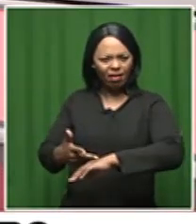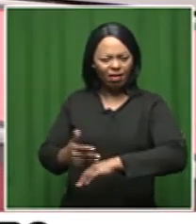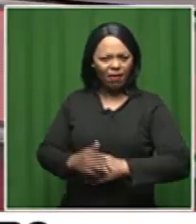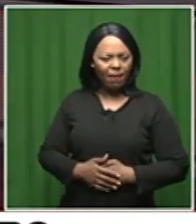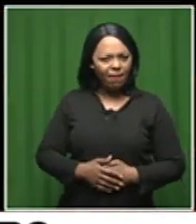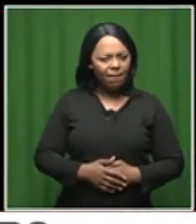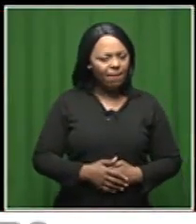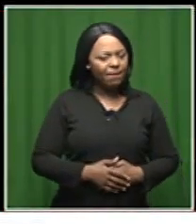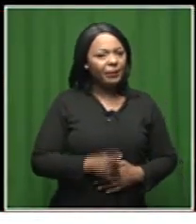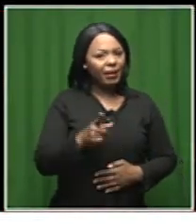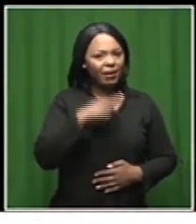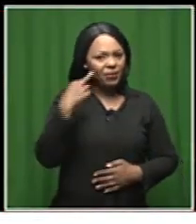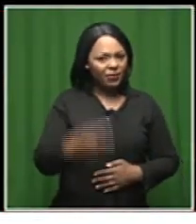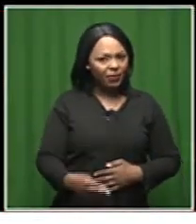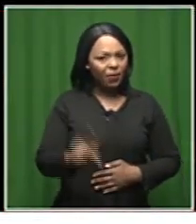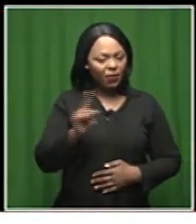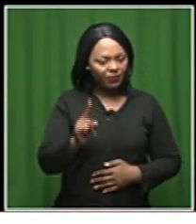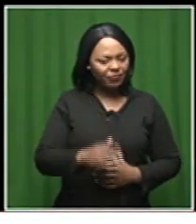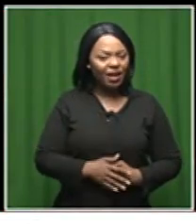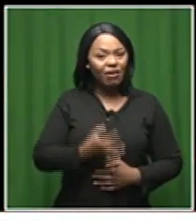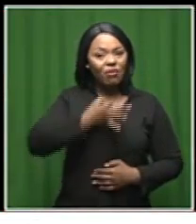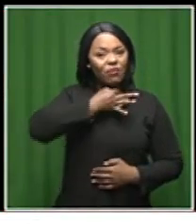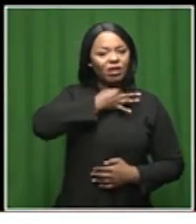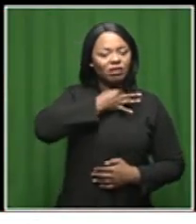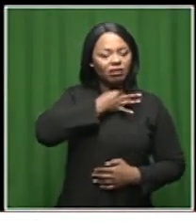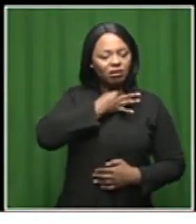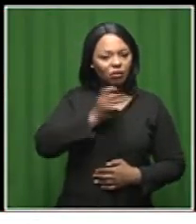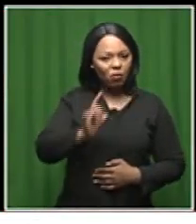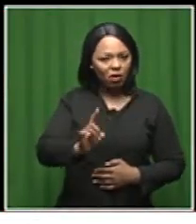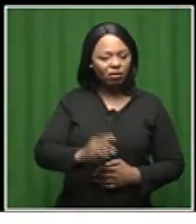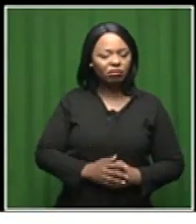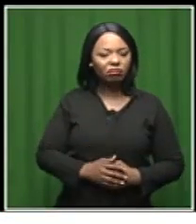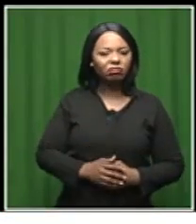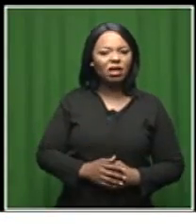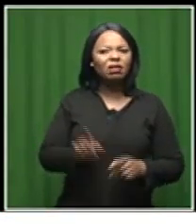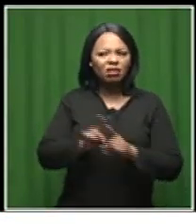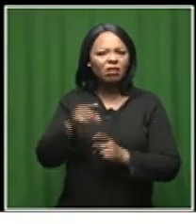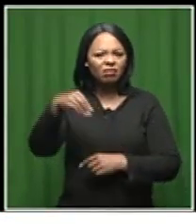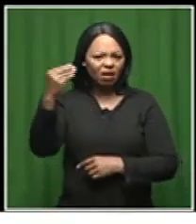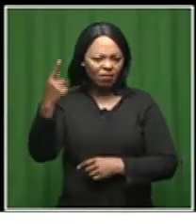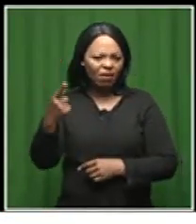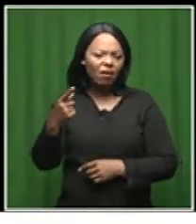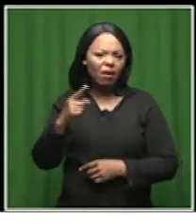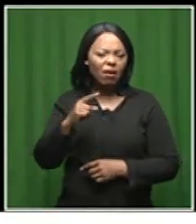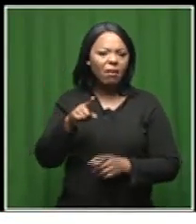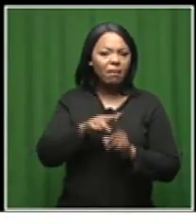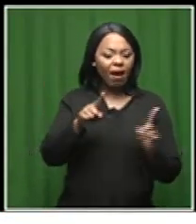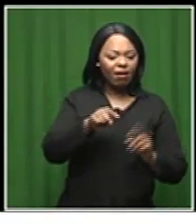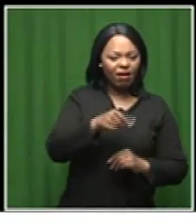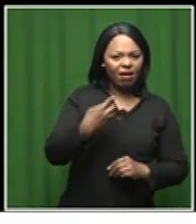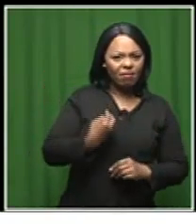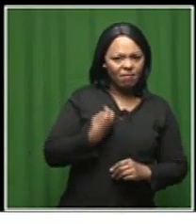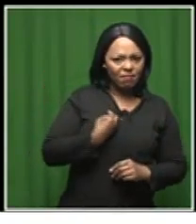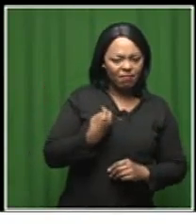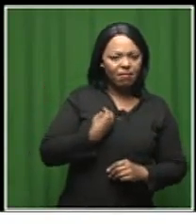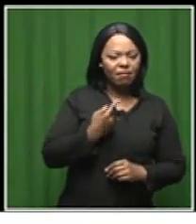Well, the reality is that the risk factor for cancer is more with older patients, but clearly young patients draw